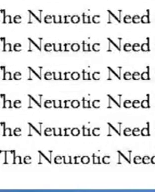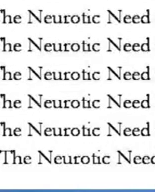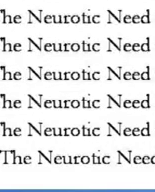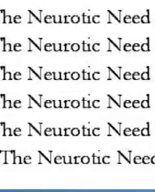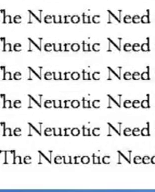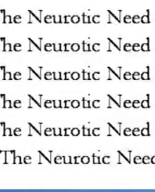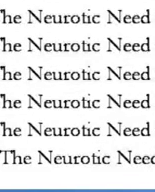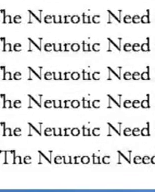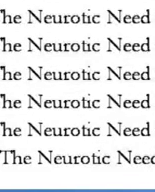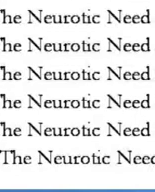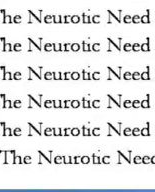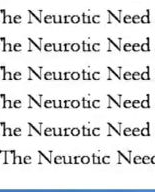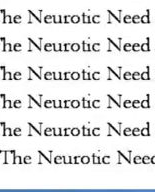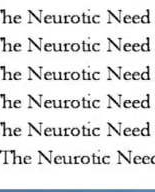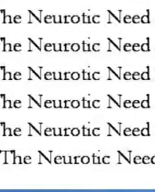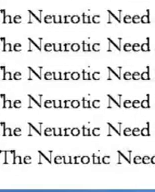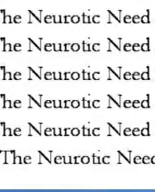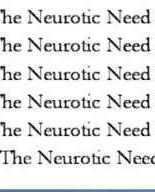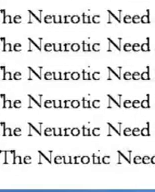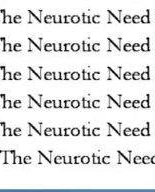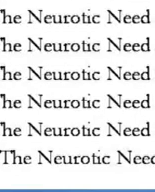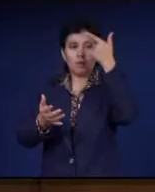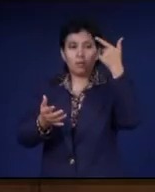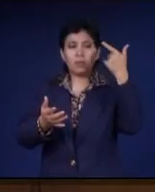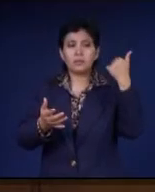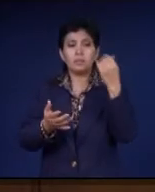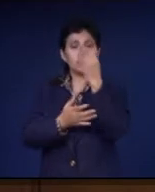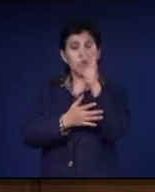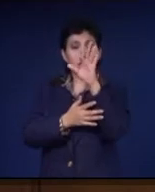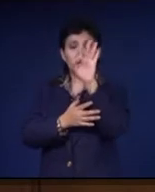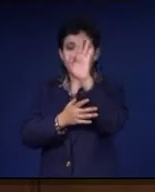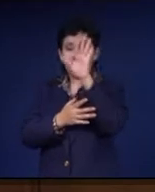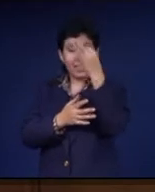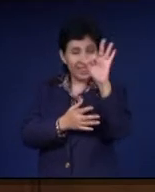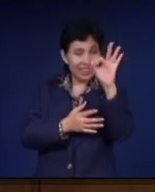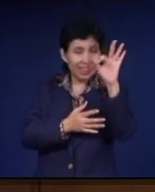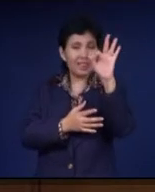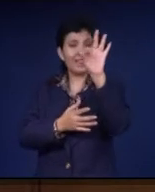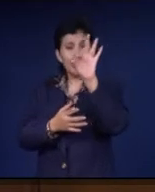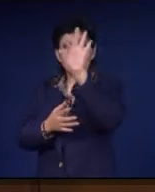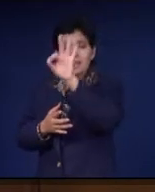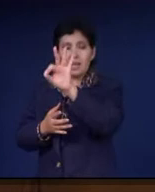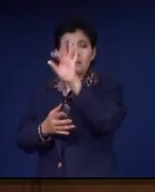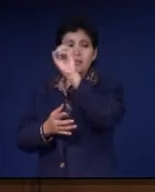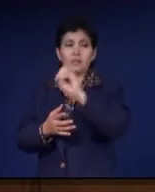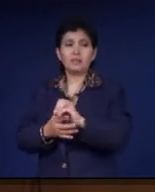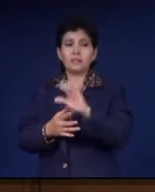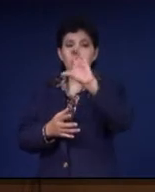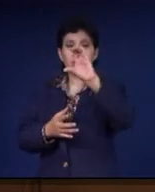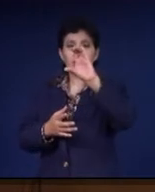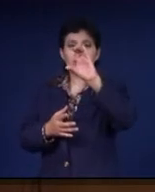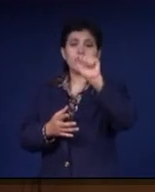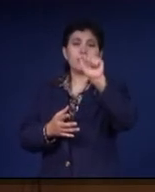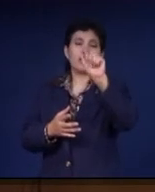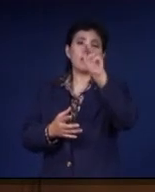focus at that time, because almost all 99% of psychologists are male, Karen Hornite is the